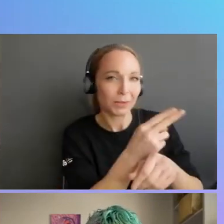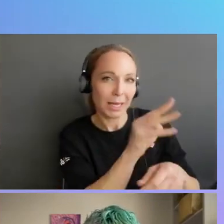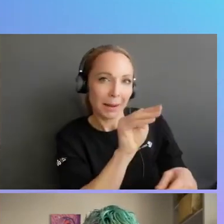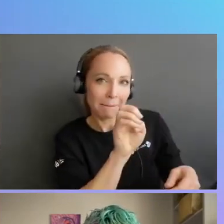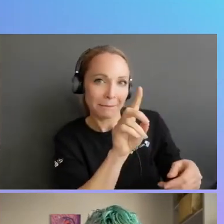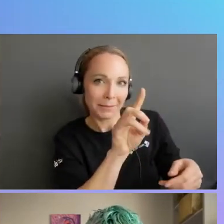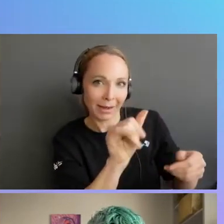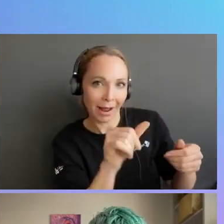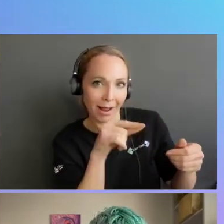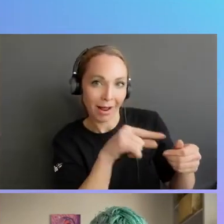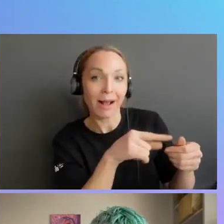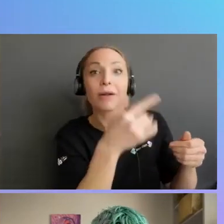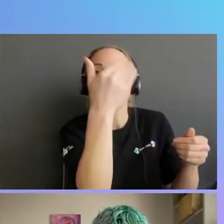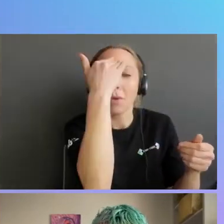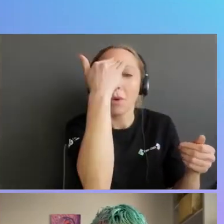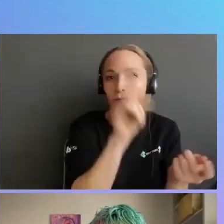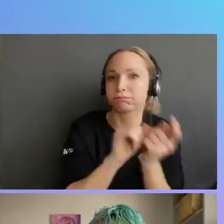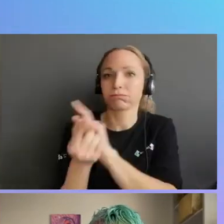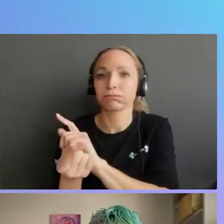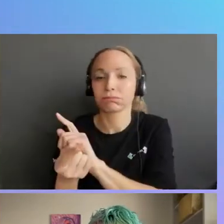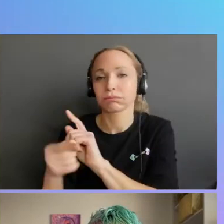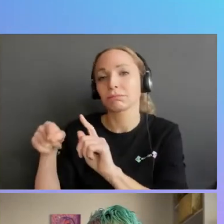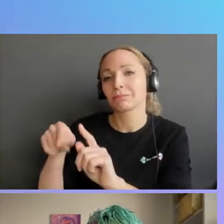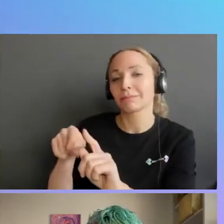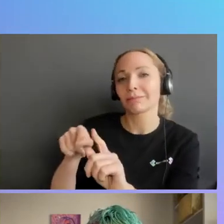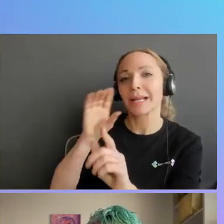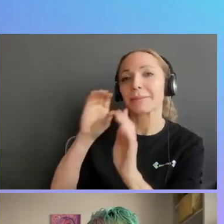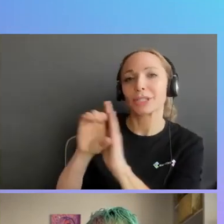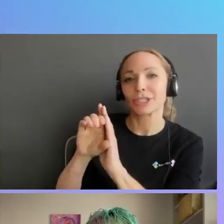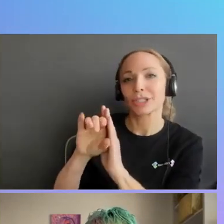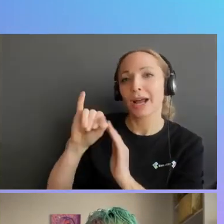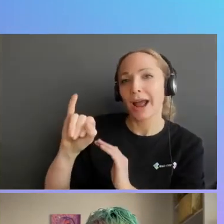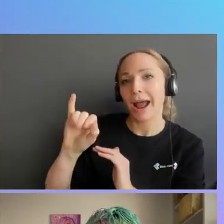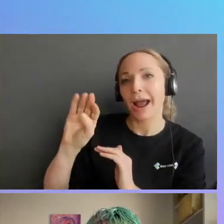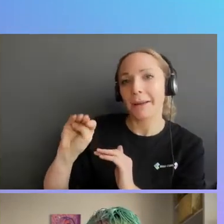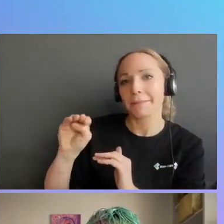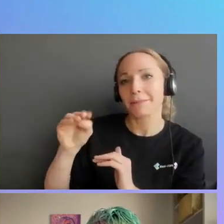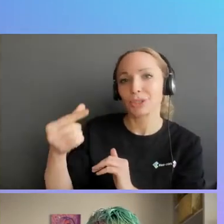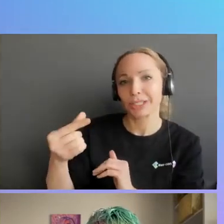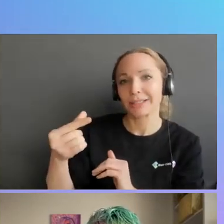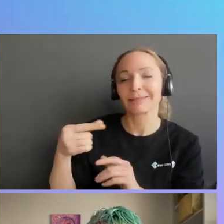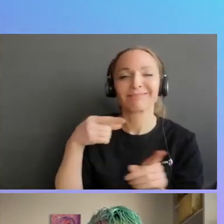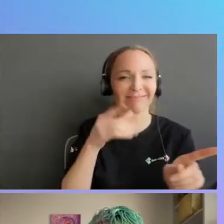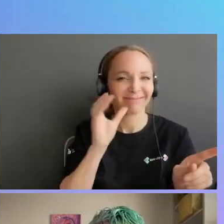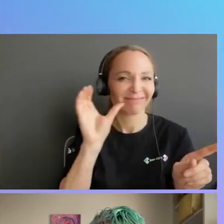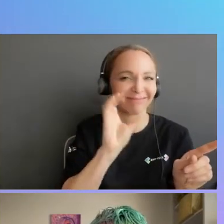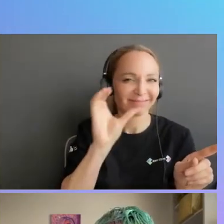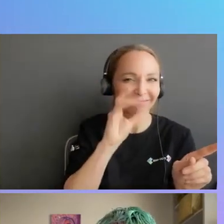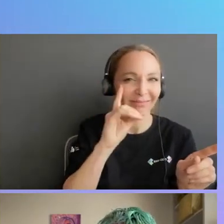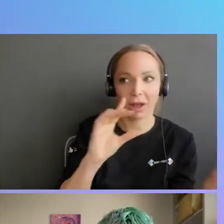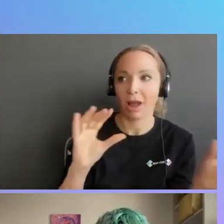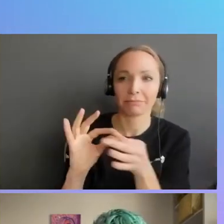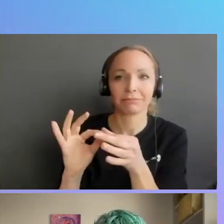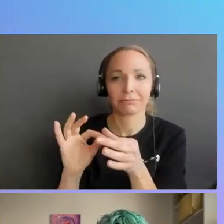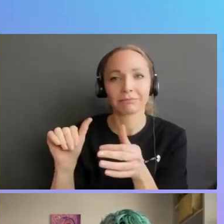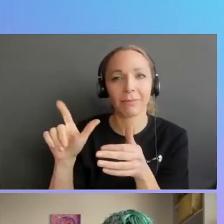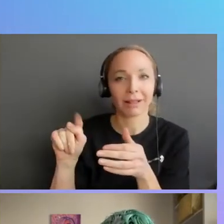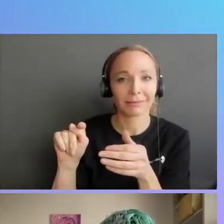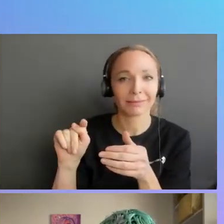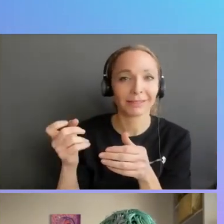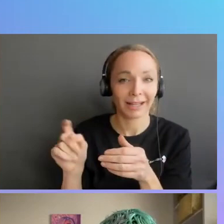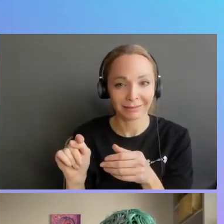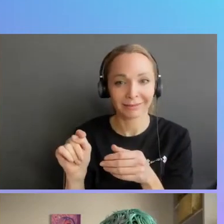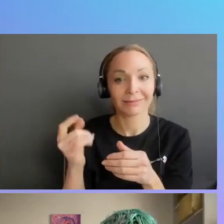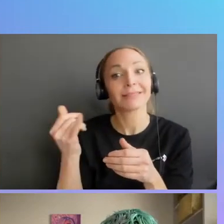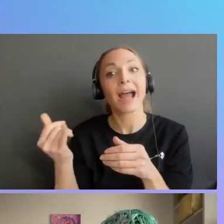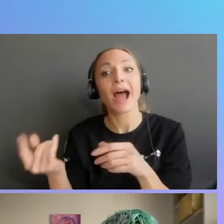IMG image, lowercase. So it'll be looking for alt text. So if I head over to my recipe card component, we can see